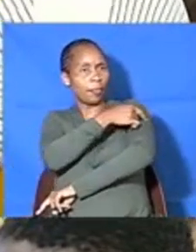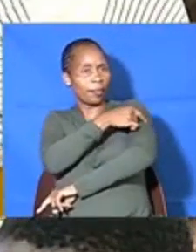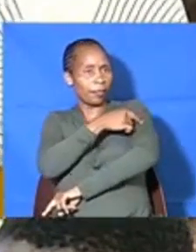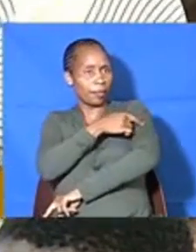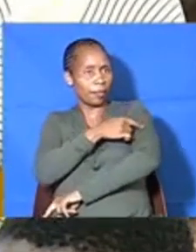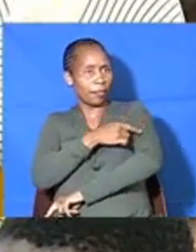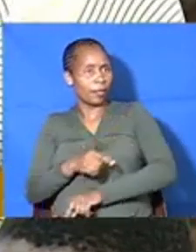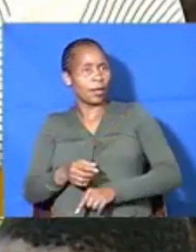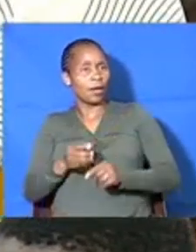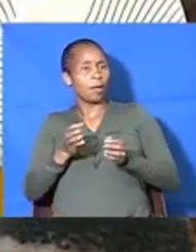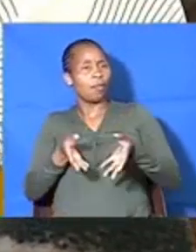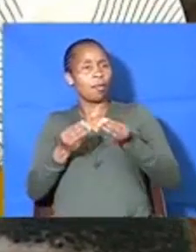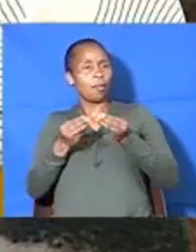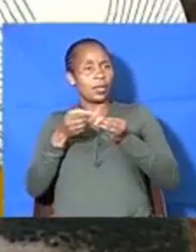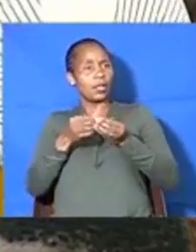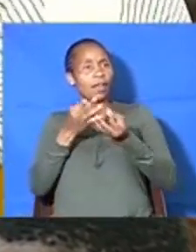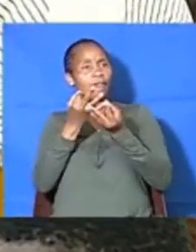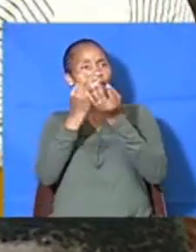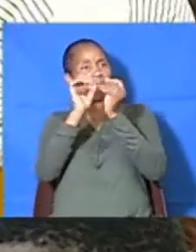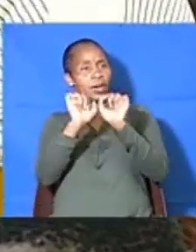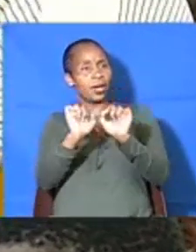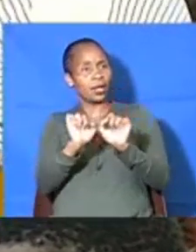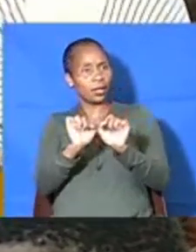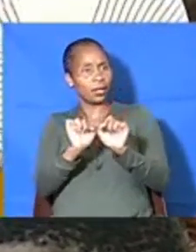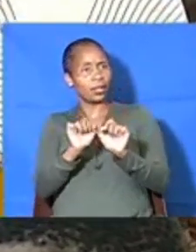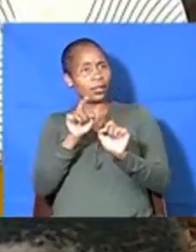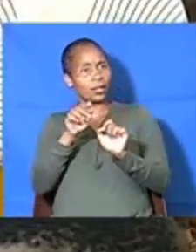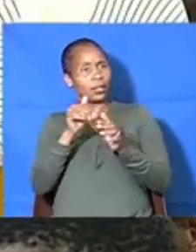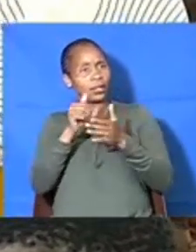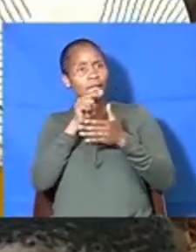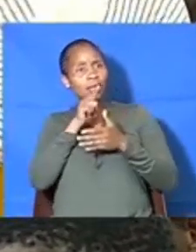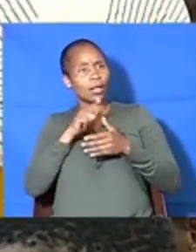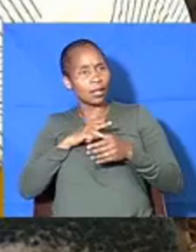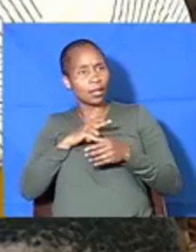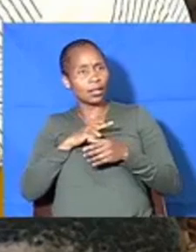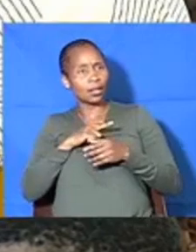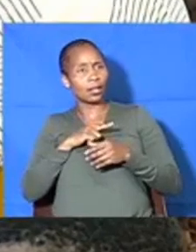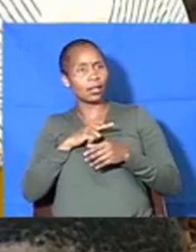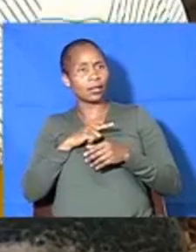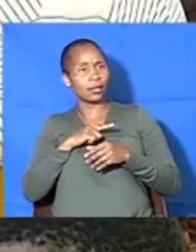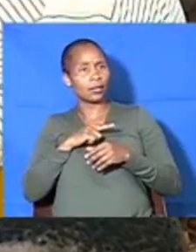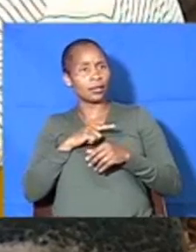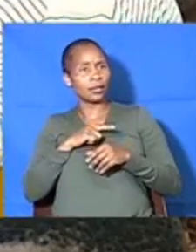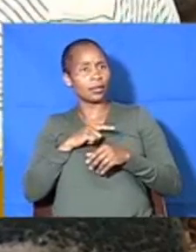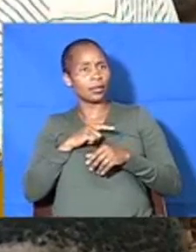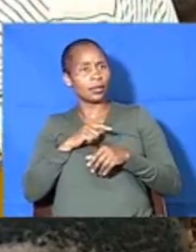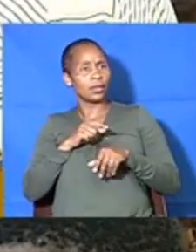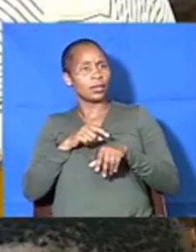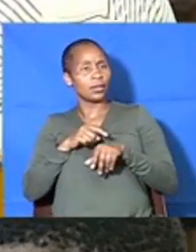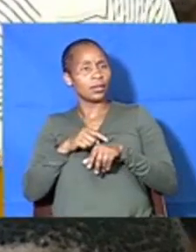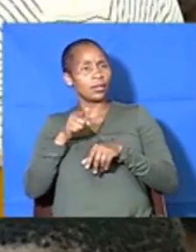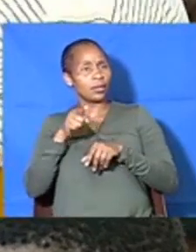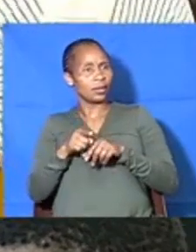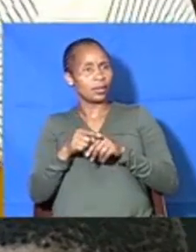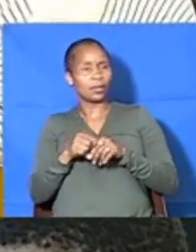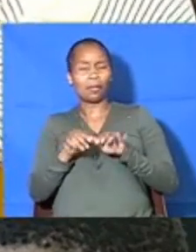it's 14 years, get grants and the child get grants. So who is the child? Say an kombela ku agara